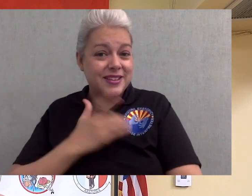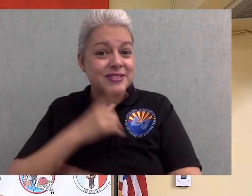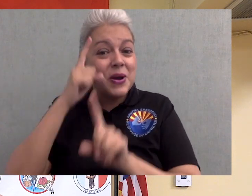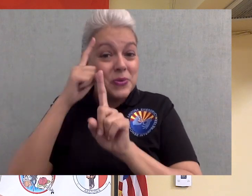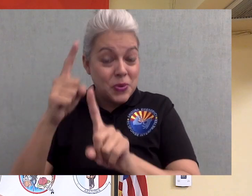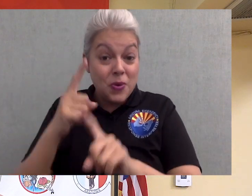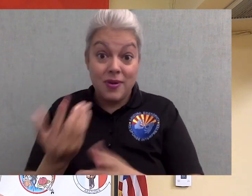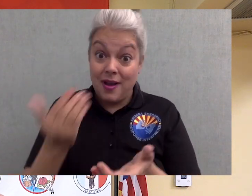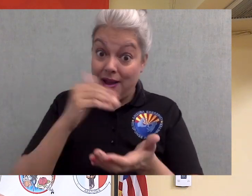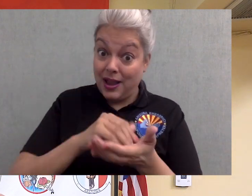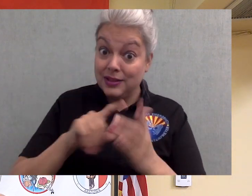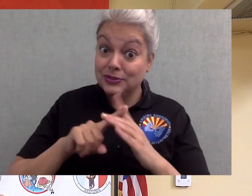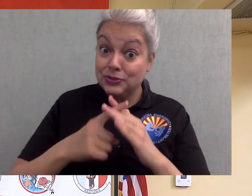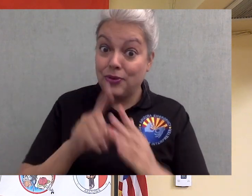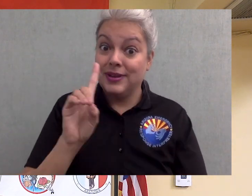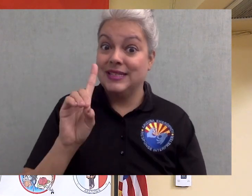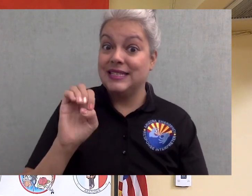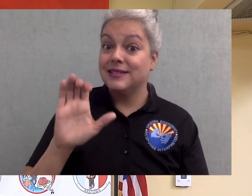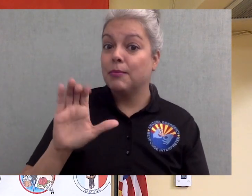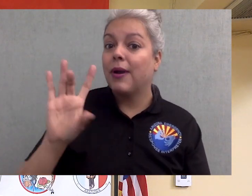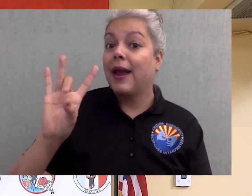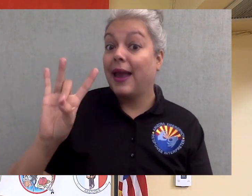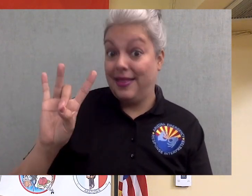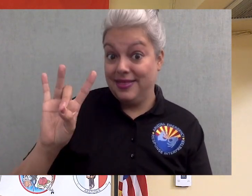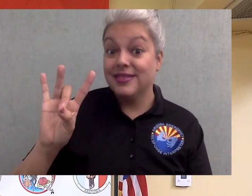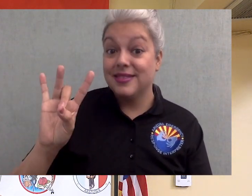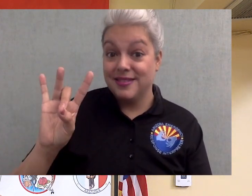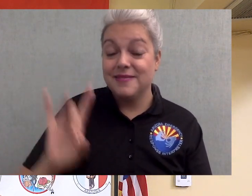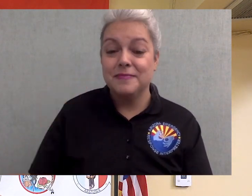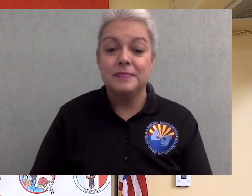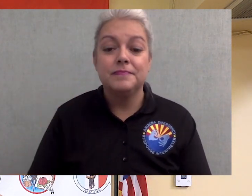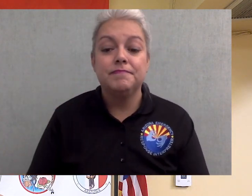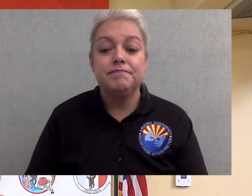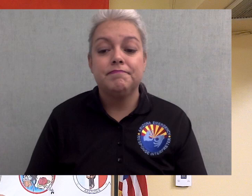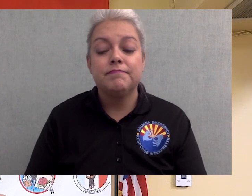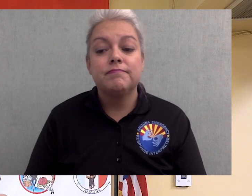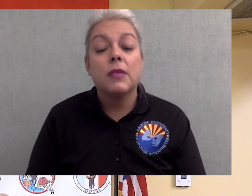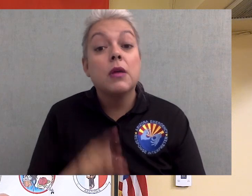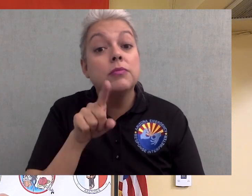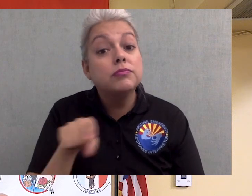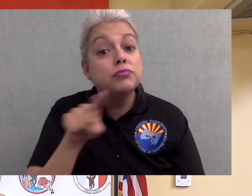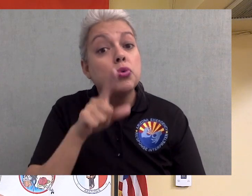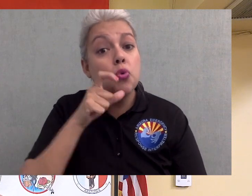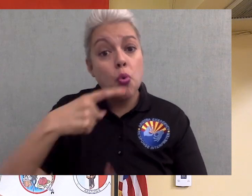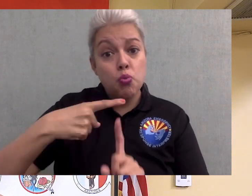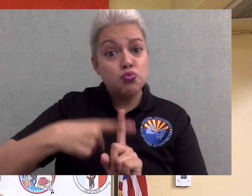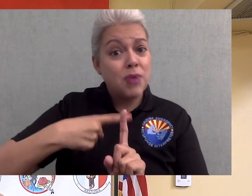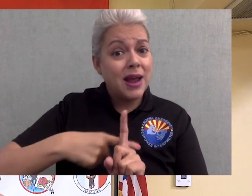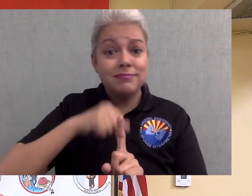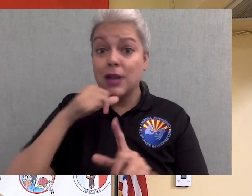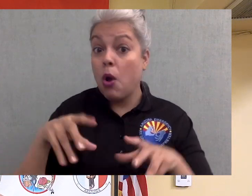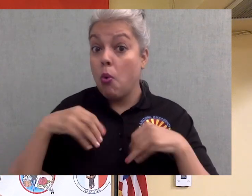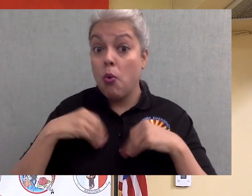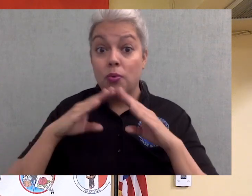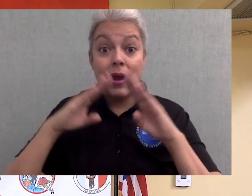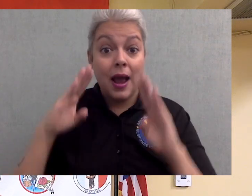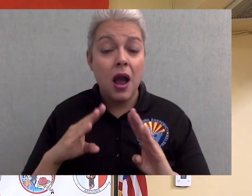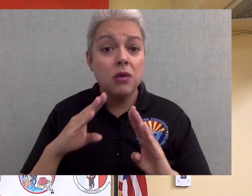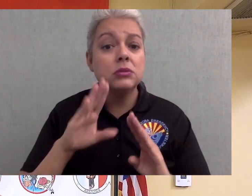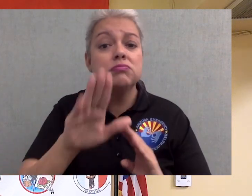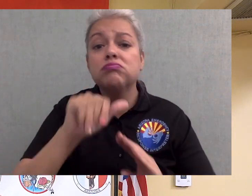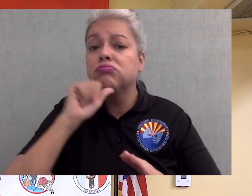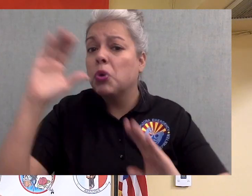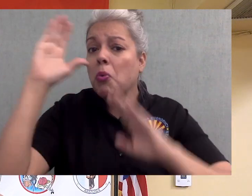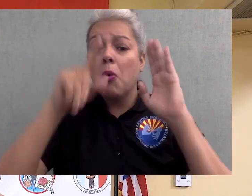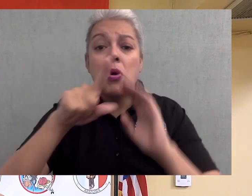starting in December 8th is what they want to do. For those of you who are renting from the tribe, you don't